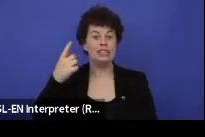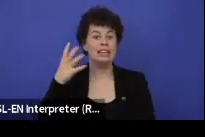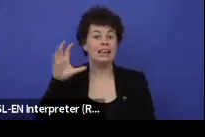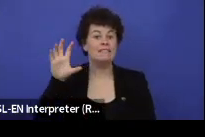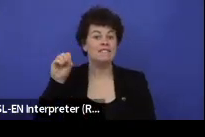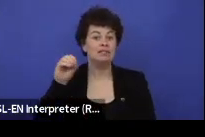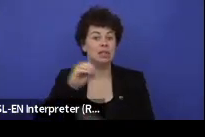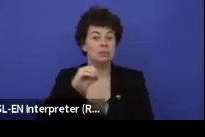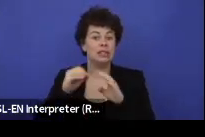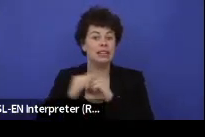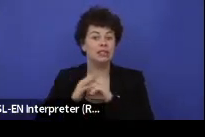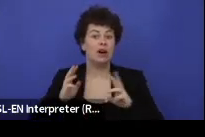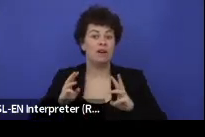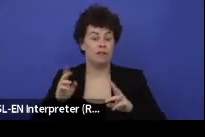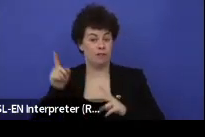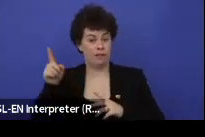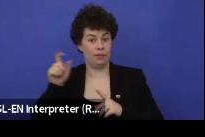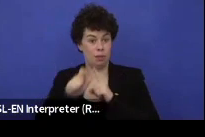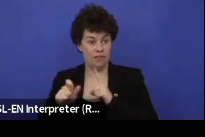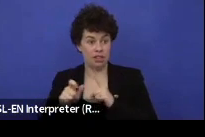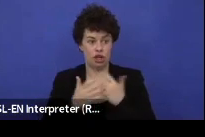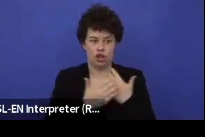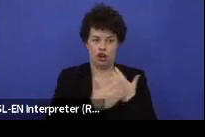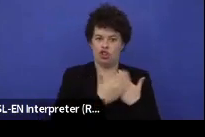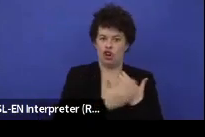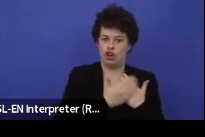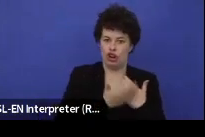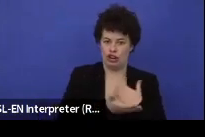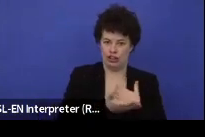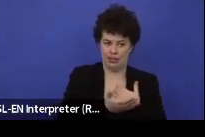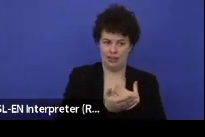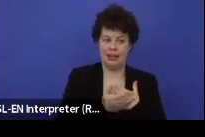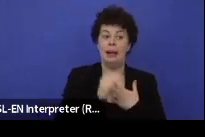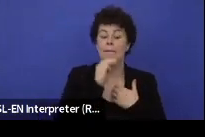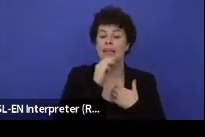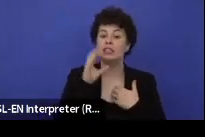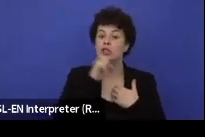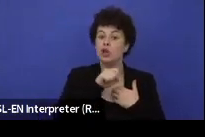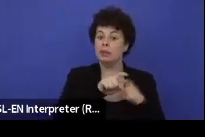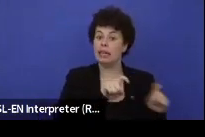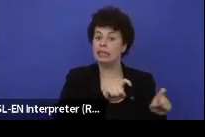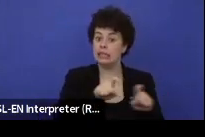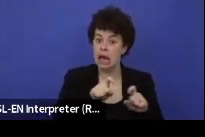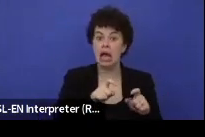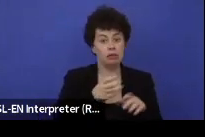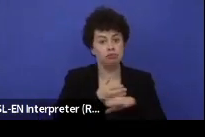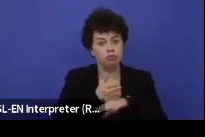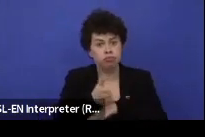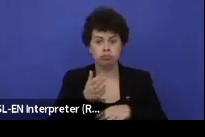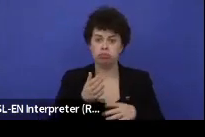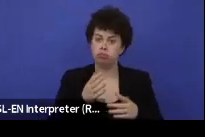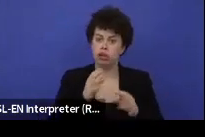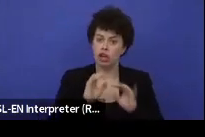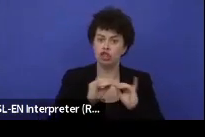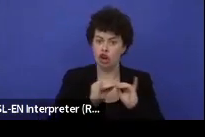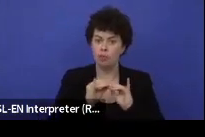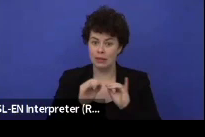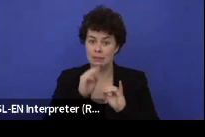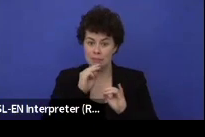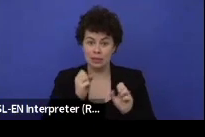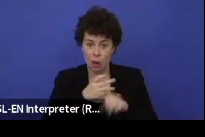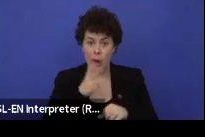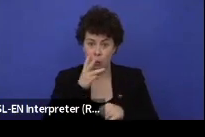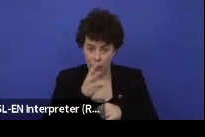of the profession are younger, which means that assuming they stay in interpreting, they're all going to experience their